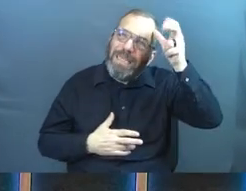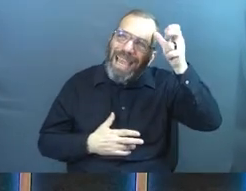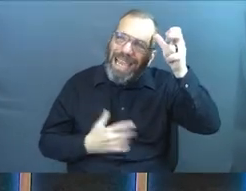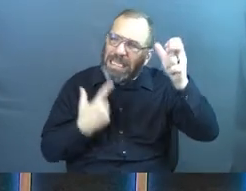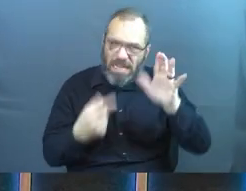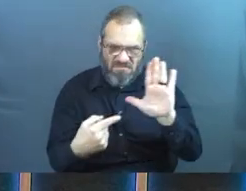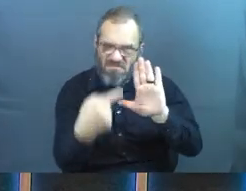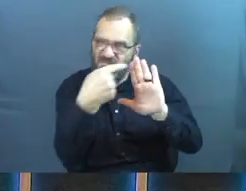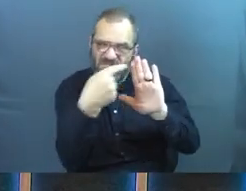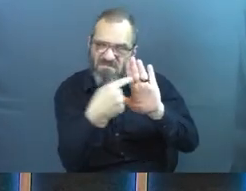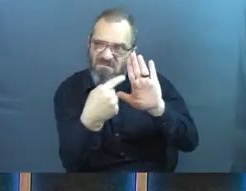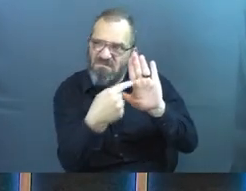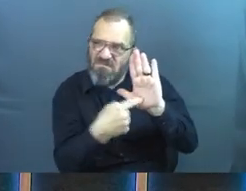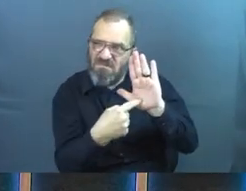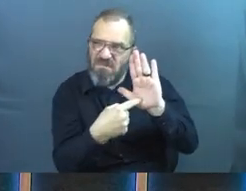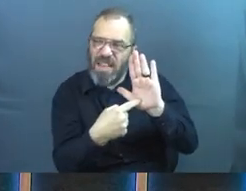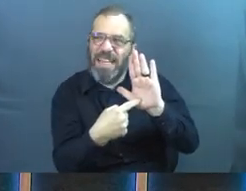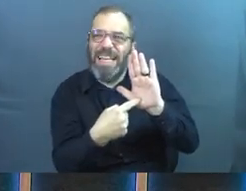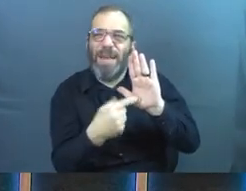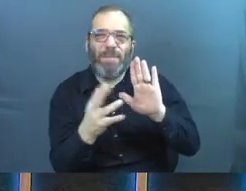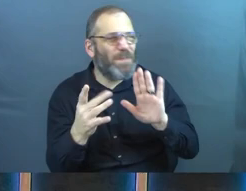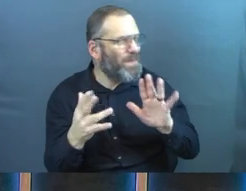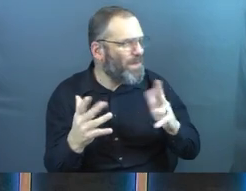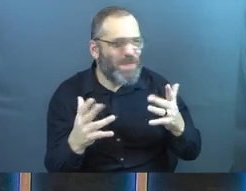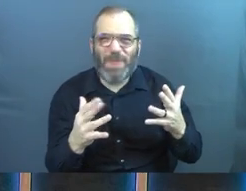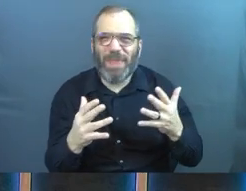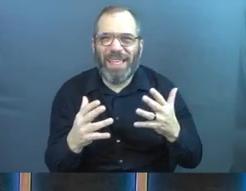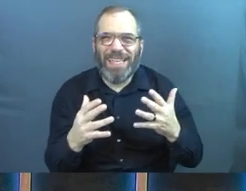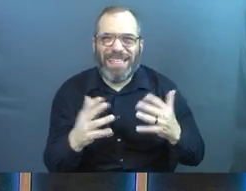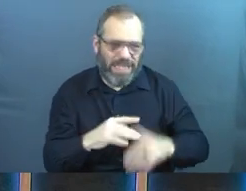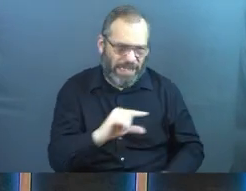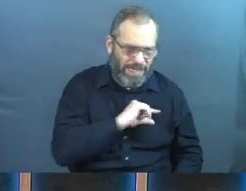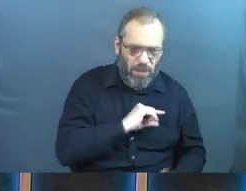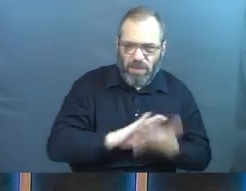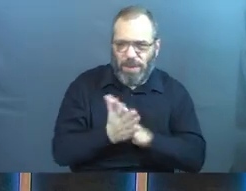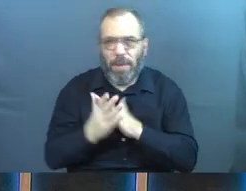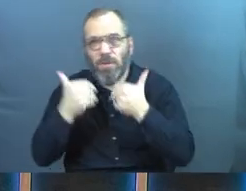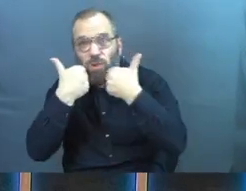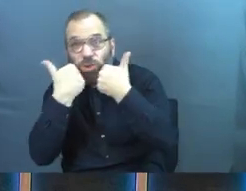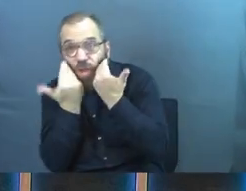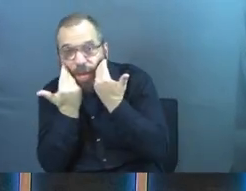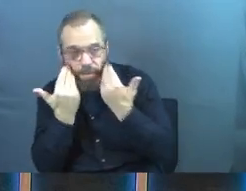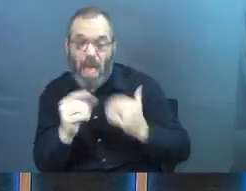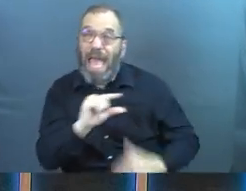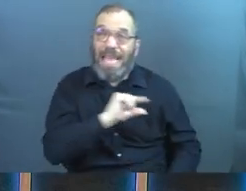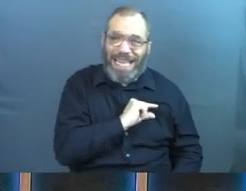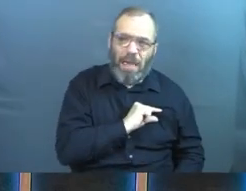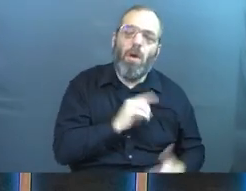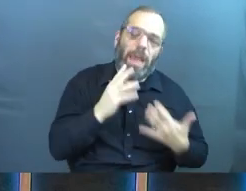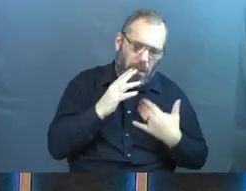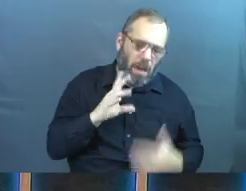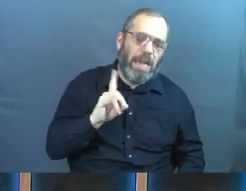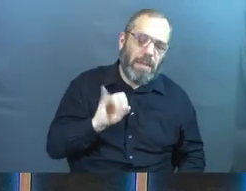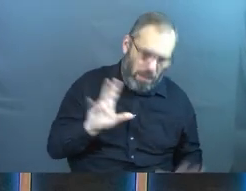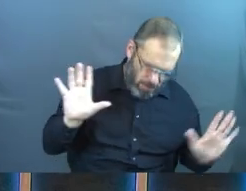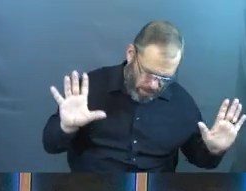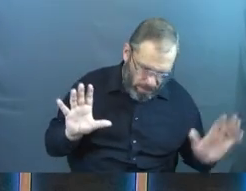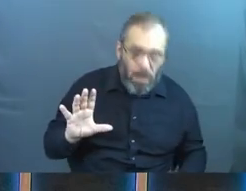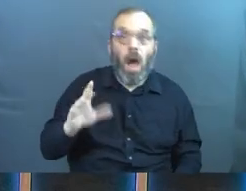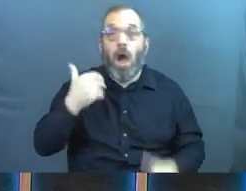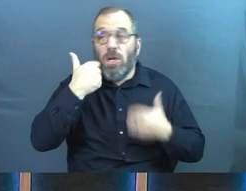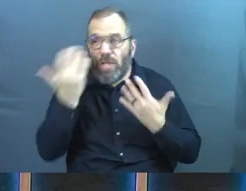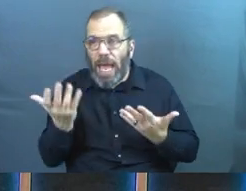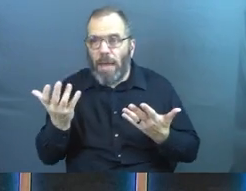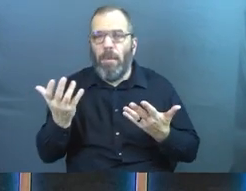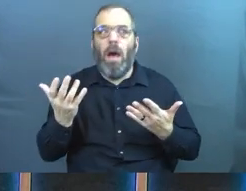did these things, but he's got this way. This is where it goes from guilt to shame. Guilt is you did all the things. Shame